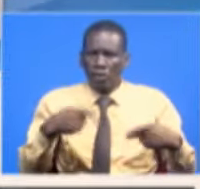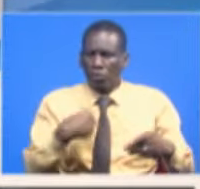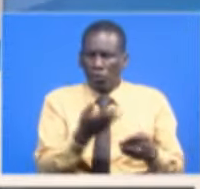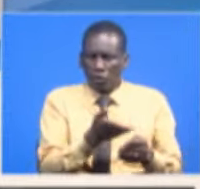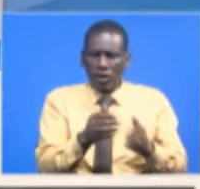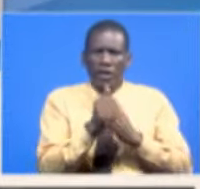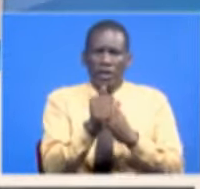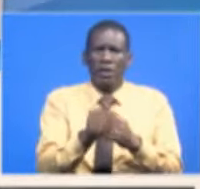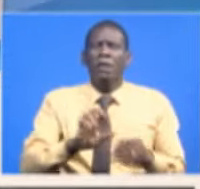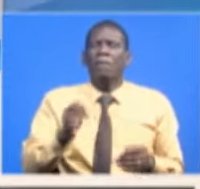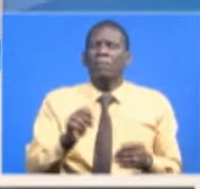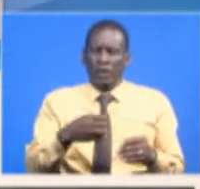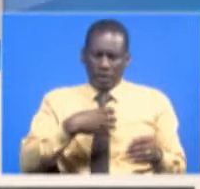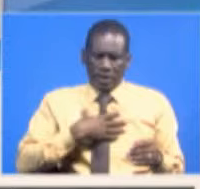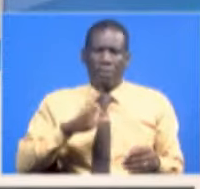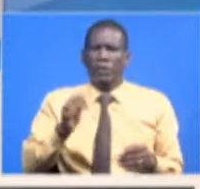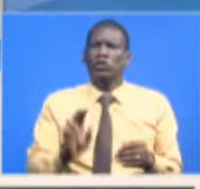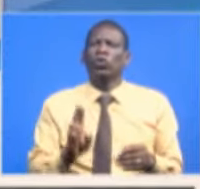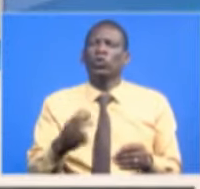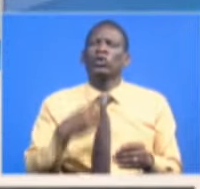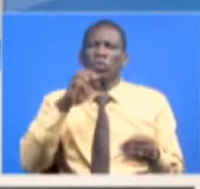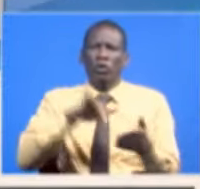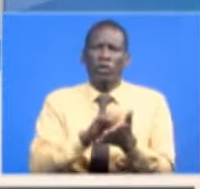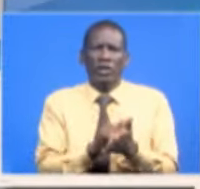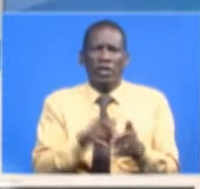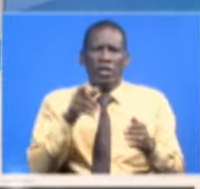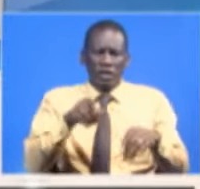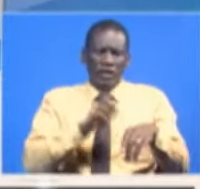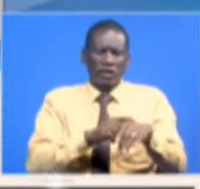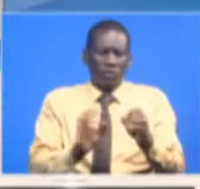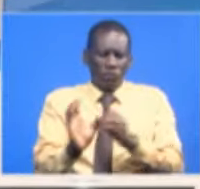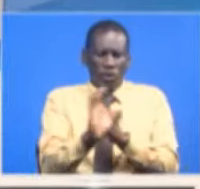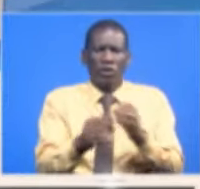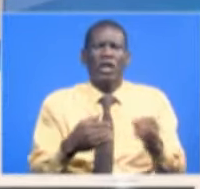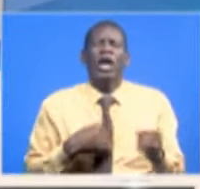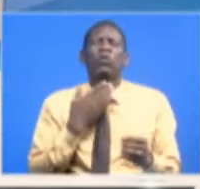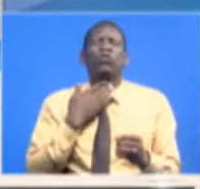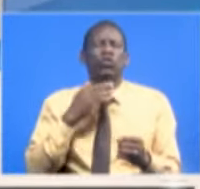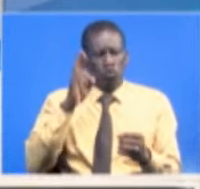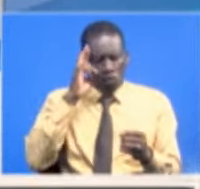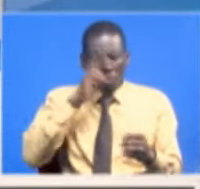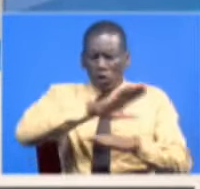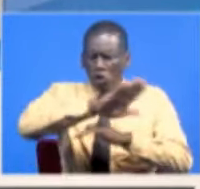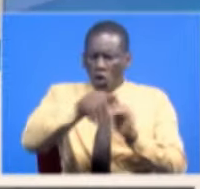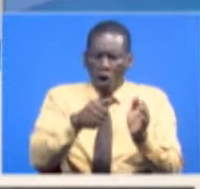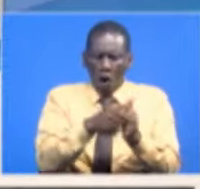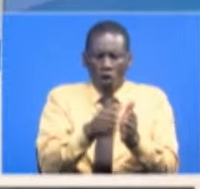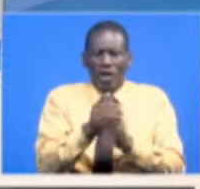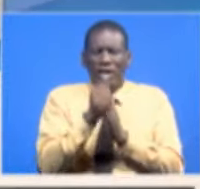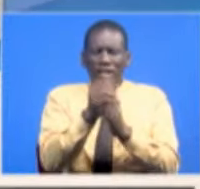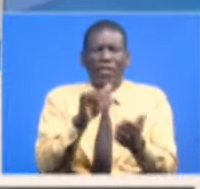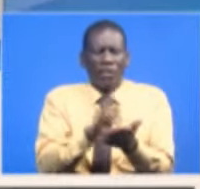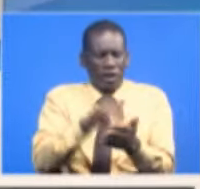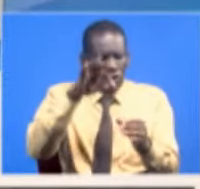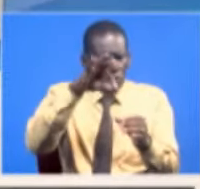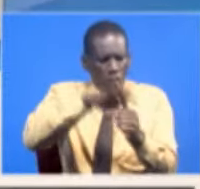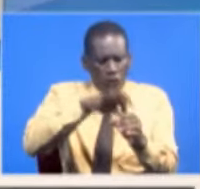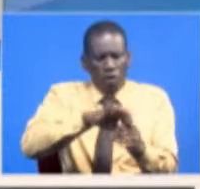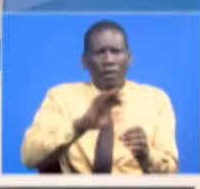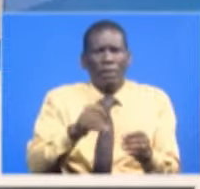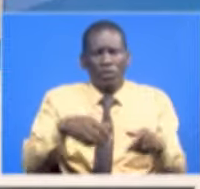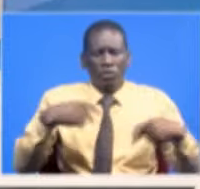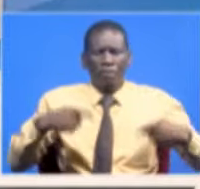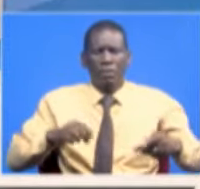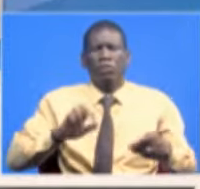goes on to say, "At this trying time for our country, I want to remind all leaders that they were elected by the